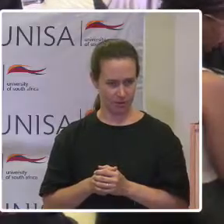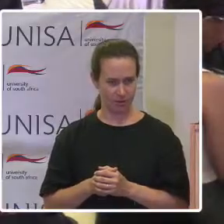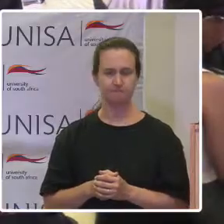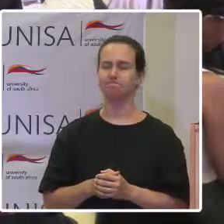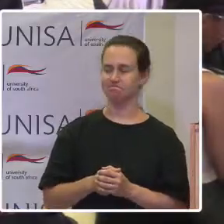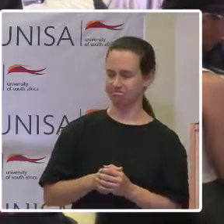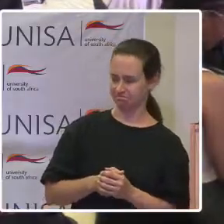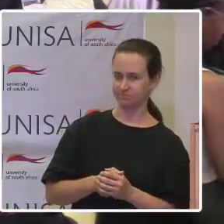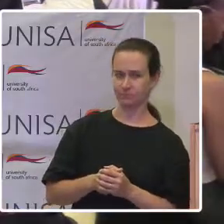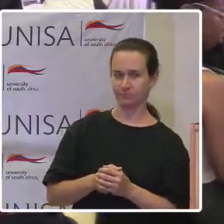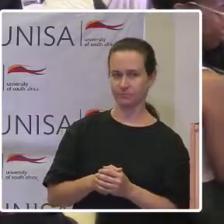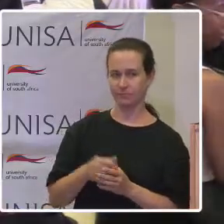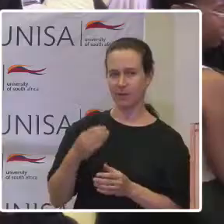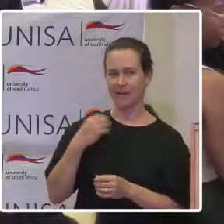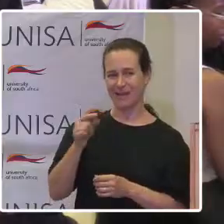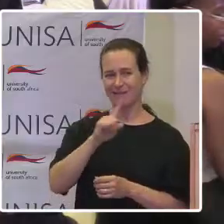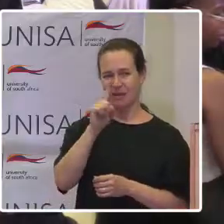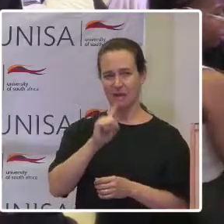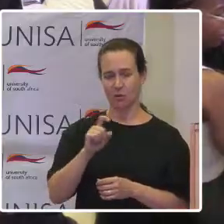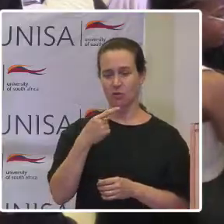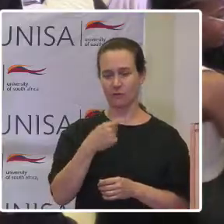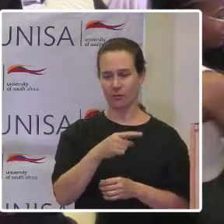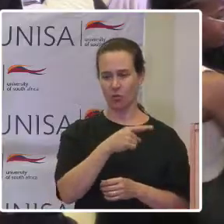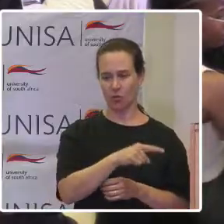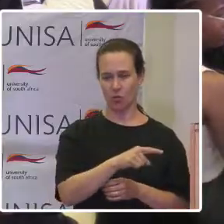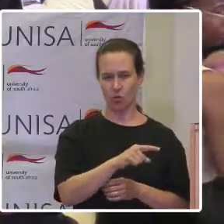I have a who